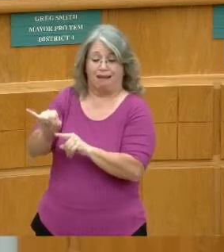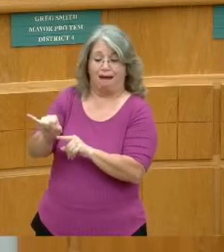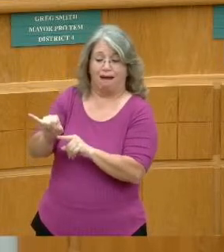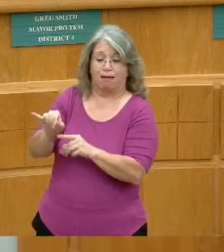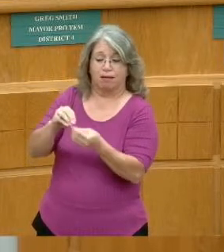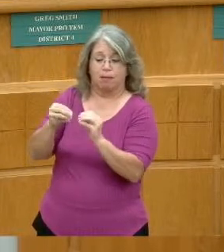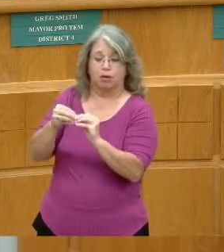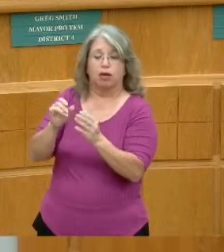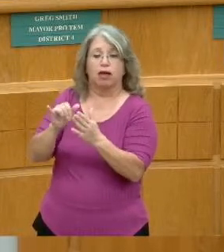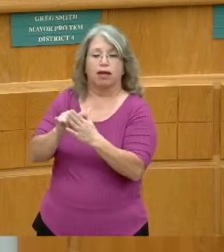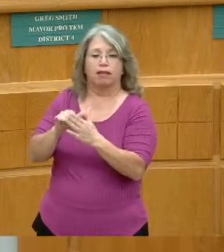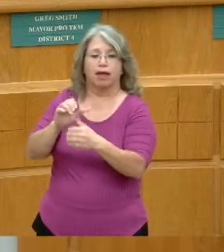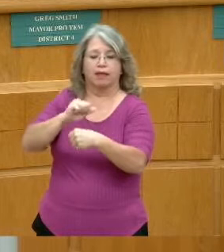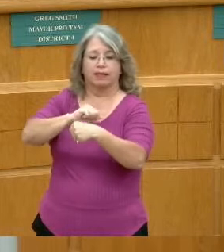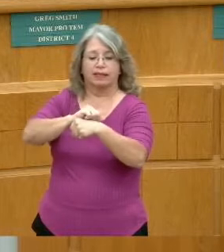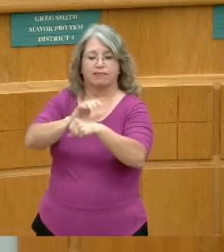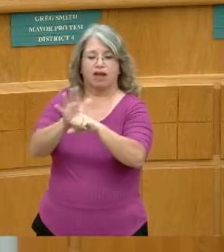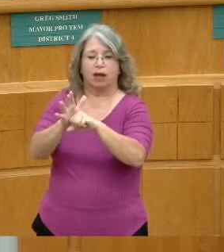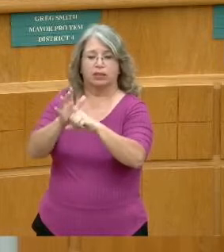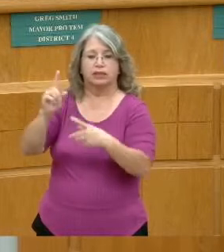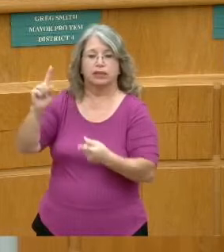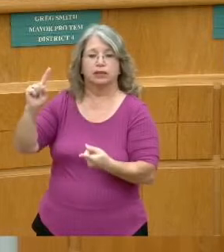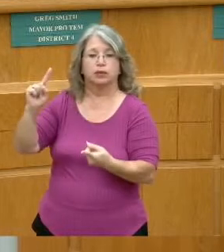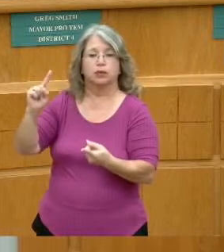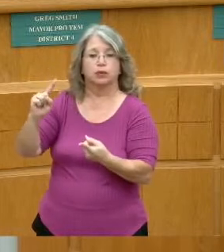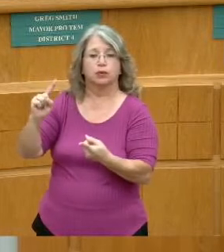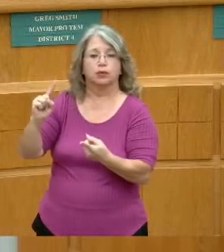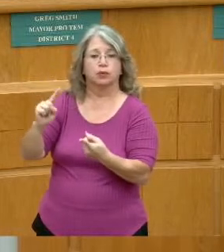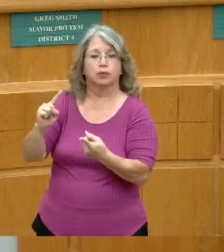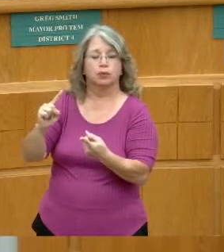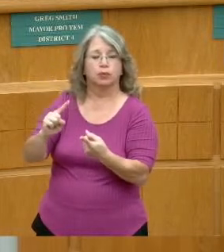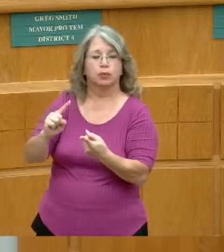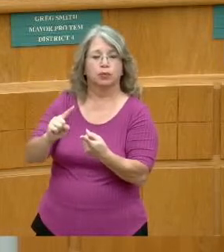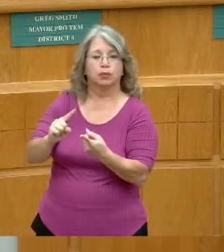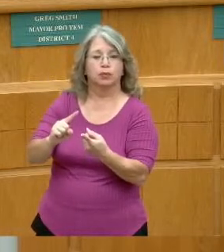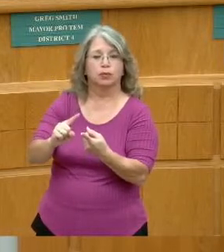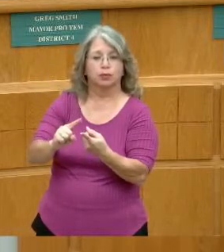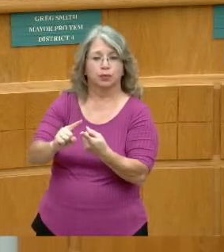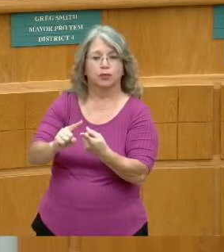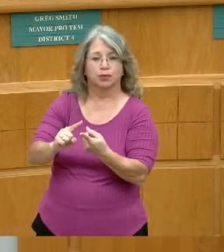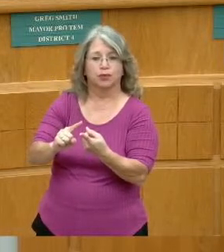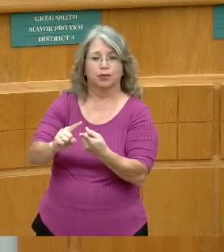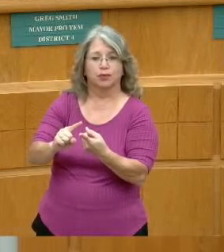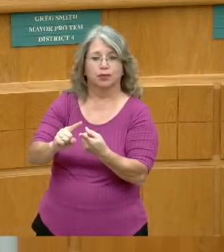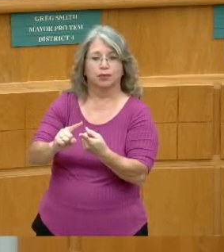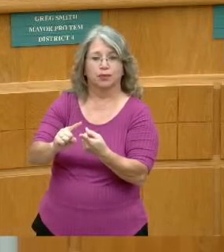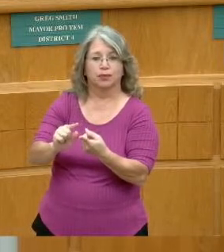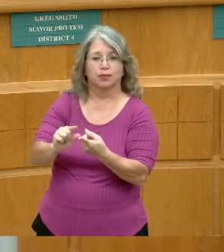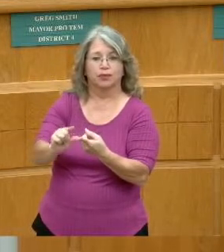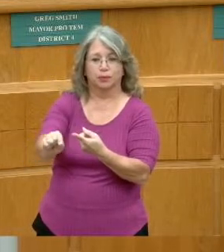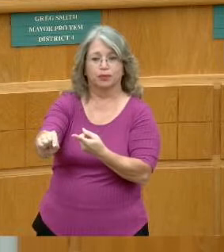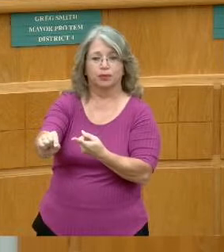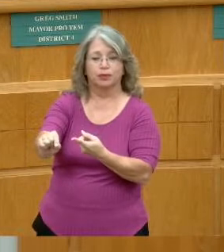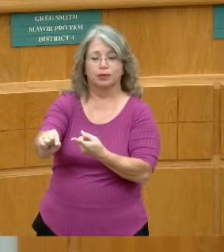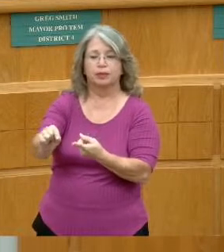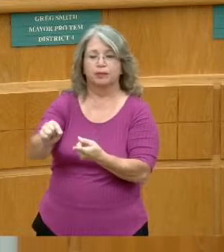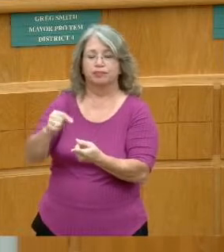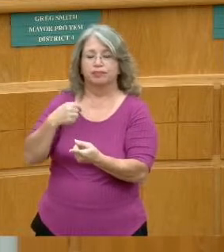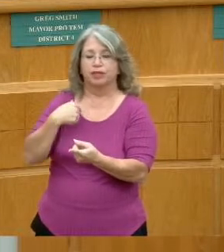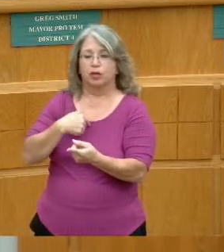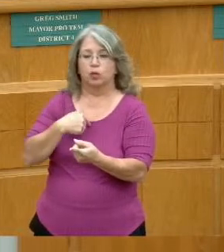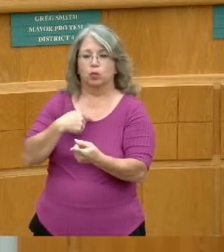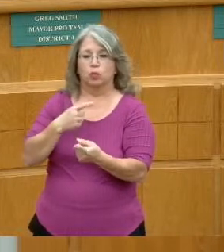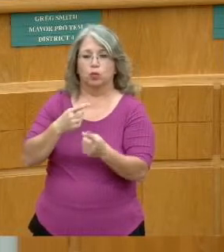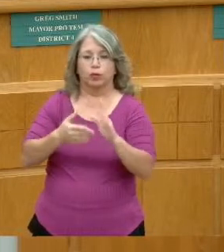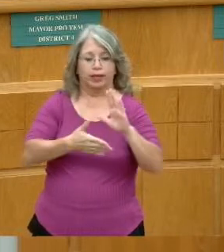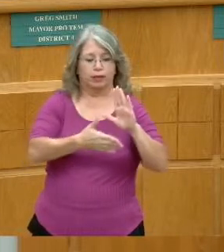Bend area based upon the model that we're running to estimate this value. We actually run 2 models, and both of